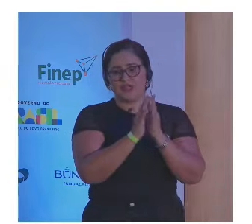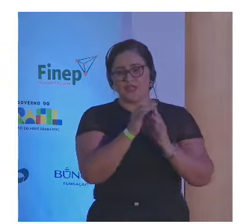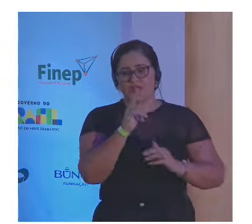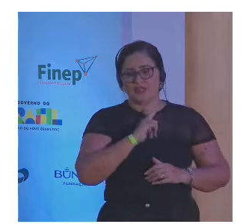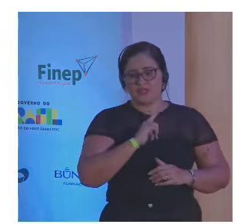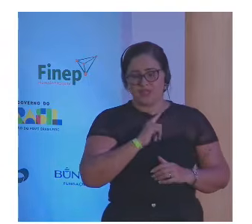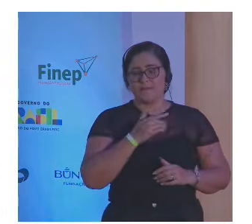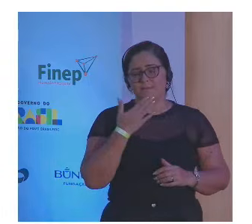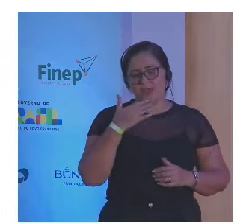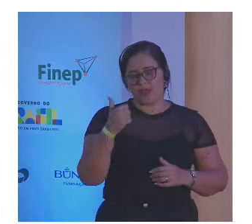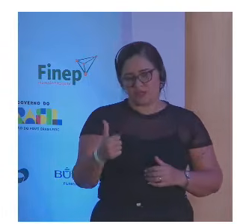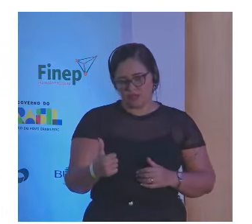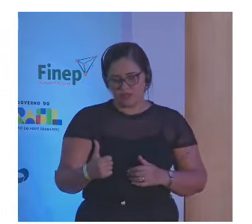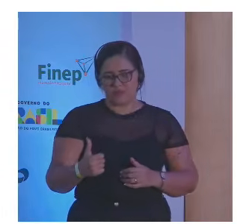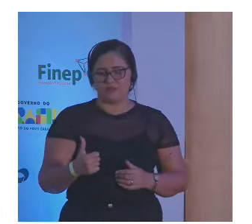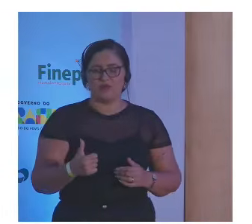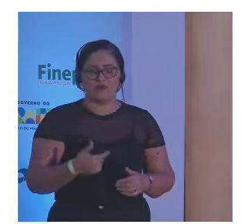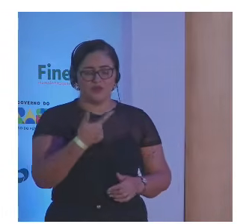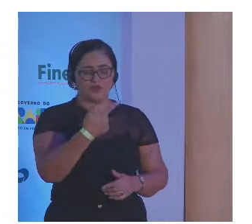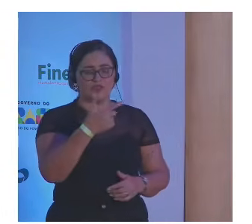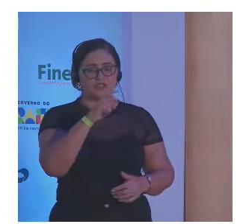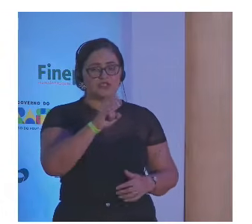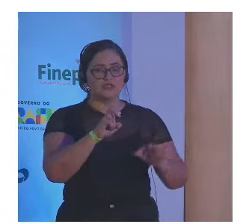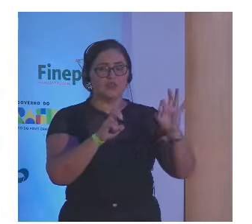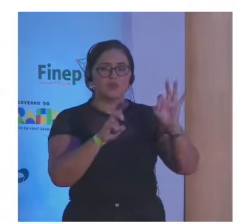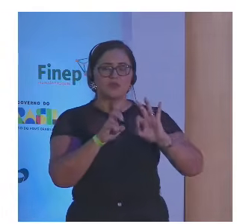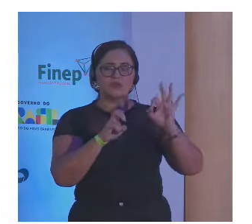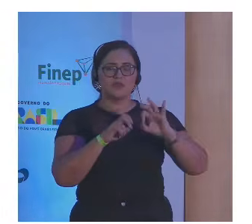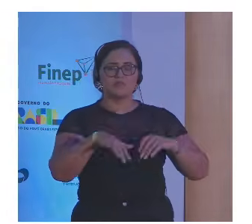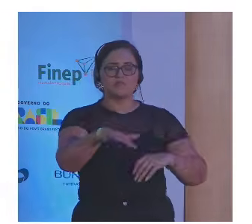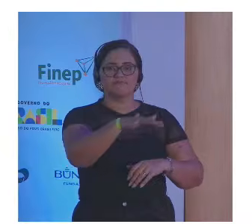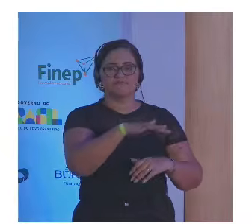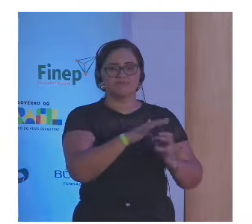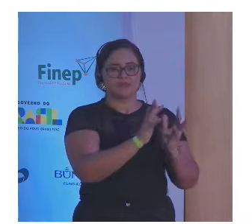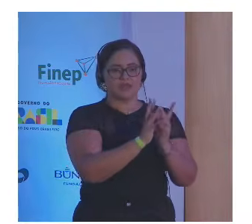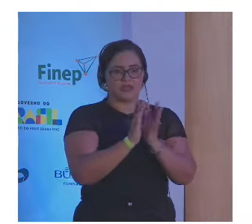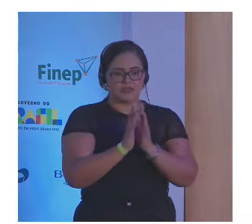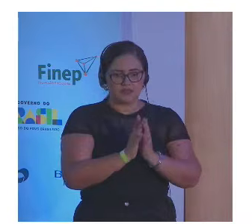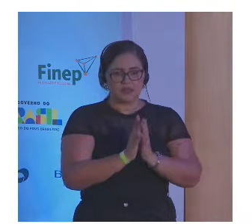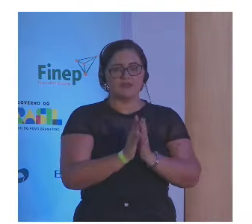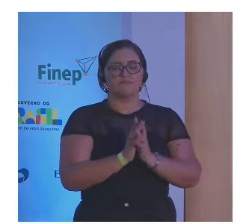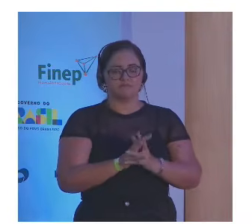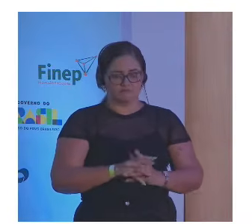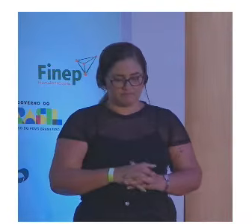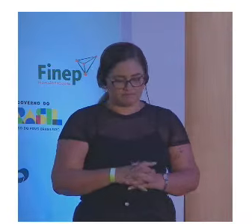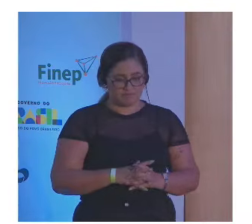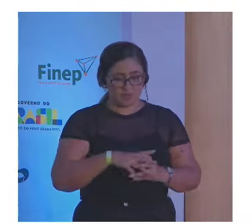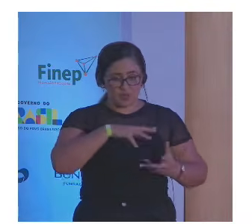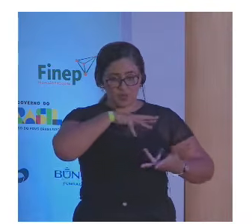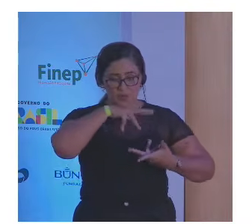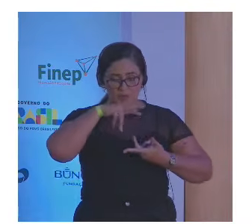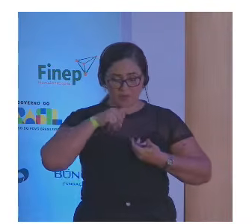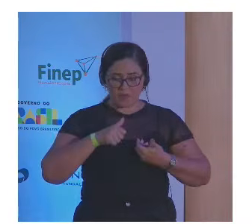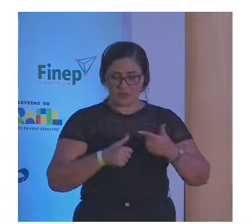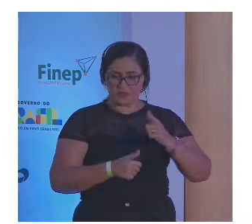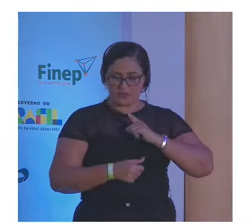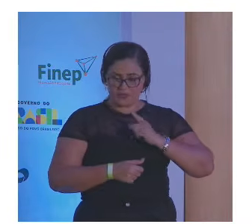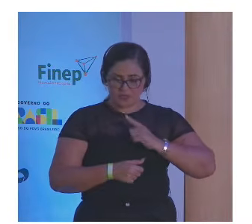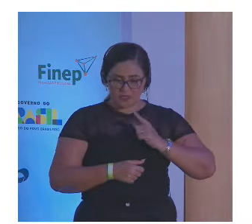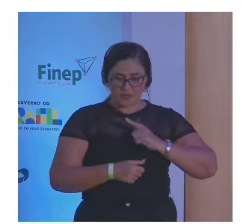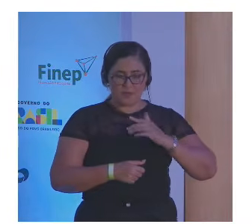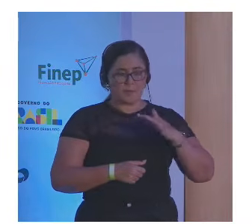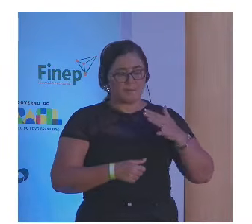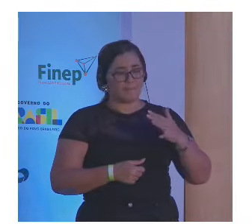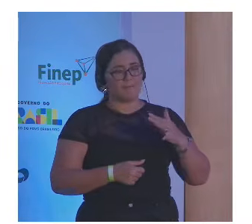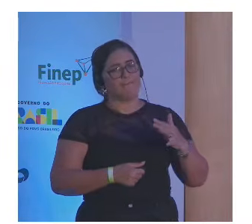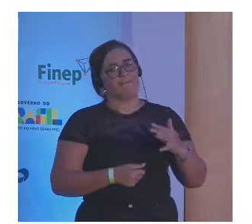35% is currently live coral cover, and globally the estimate is that about 25% of the coral reefs